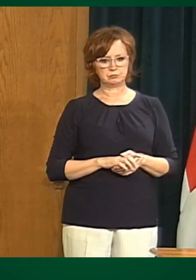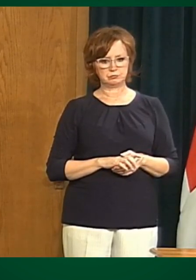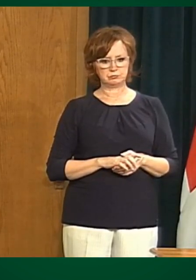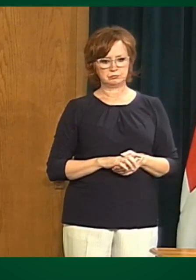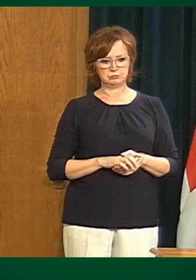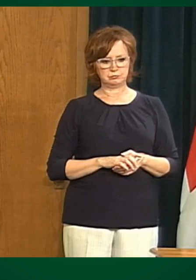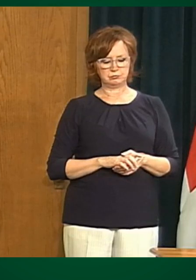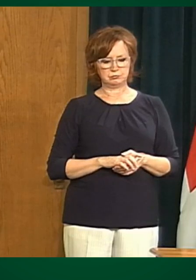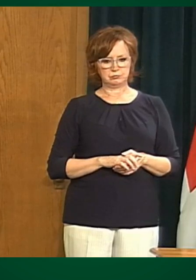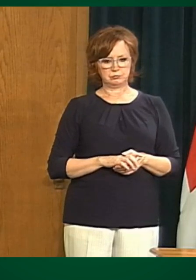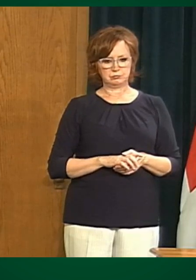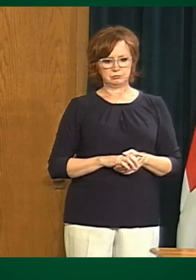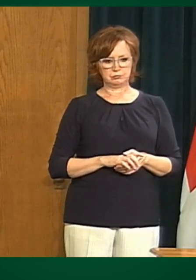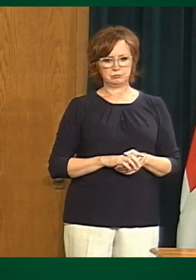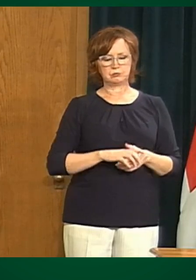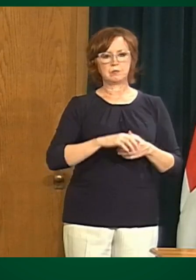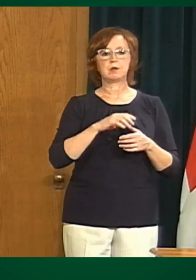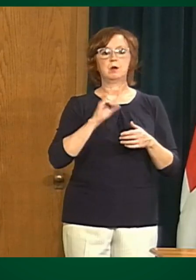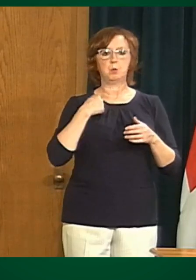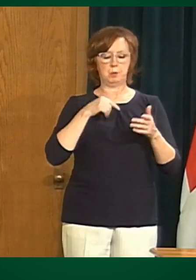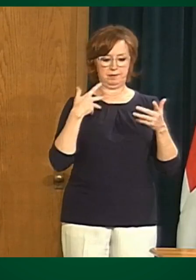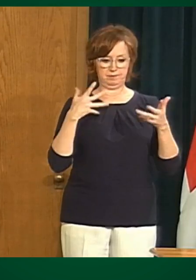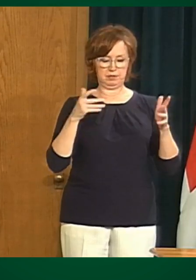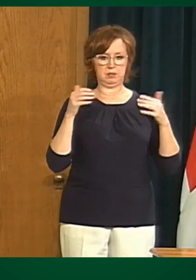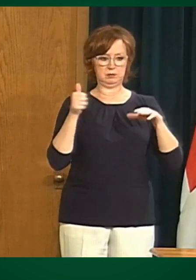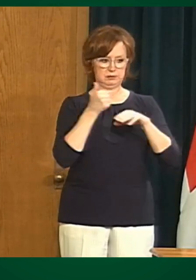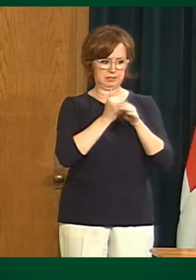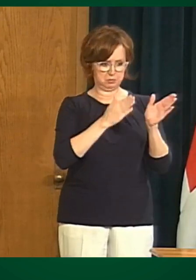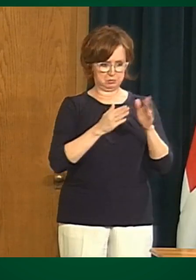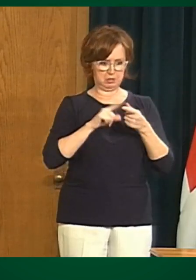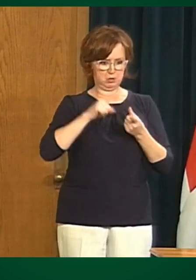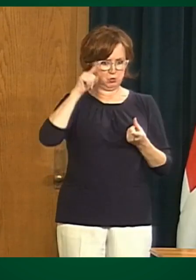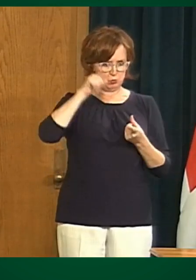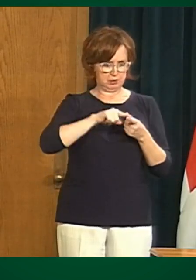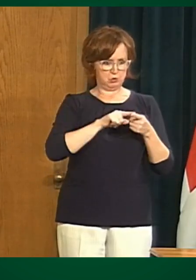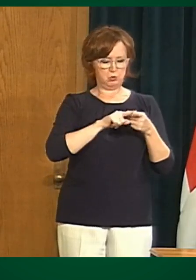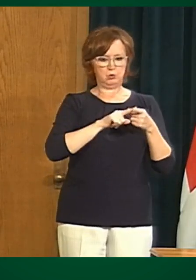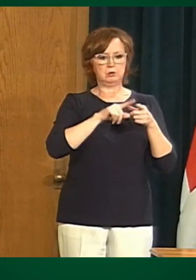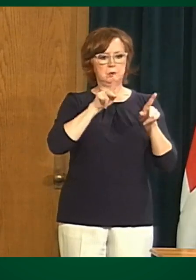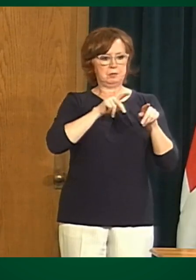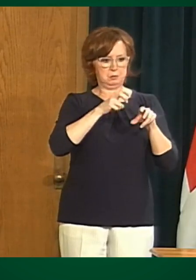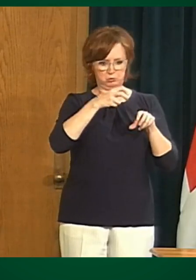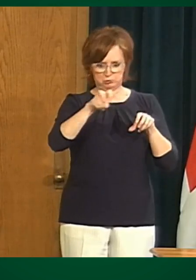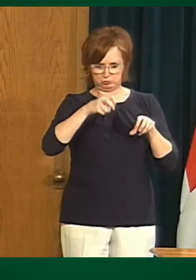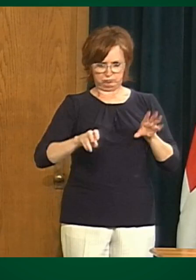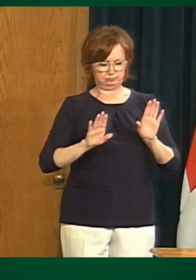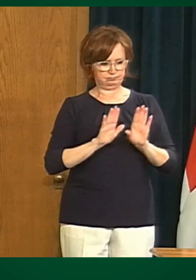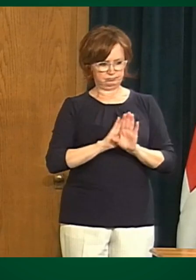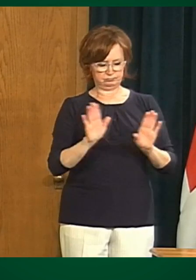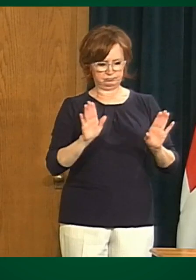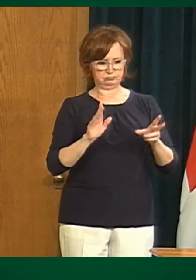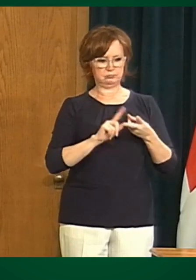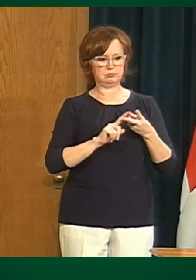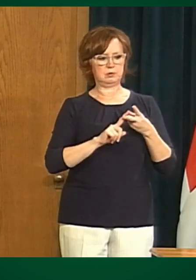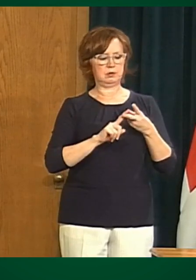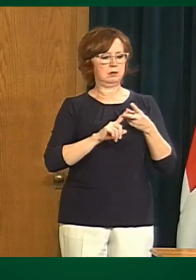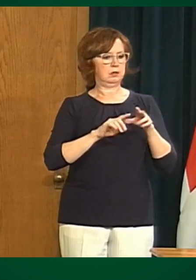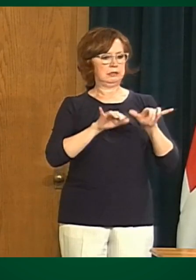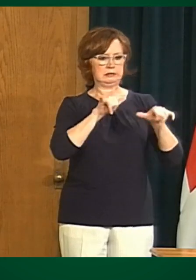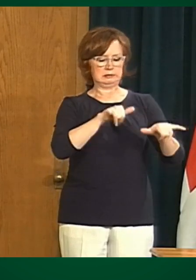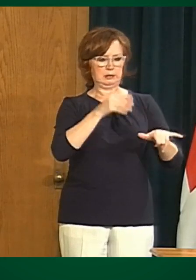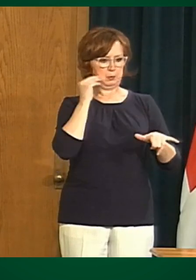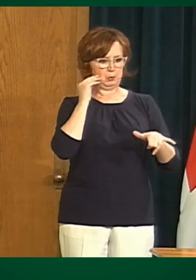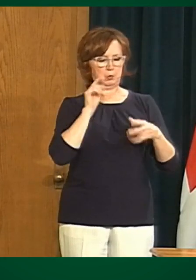slowing the community interaction and restricting community mobility. Also increasing the number of people tested